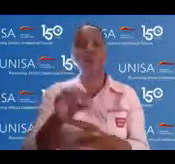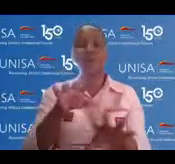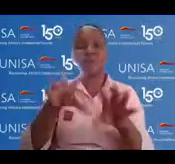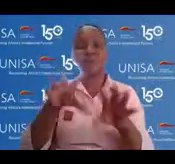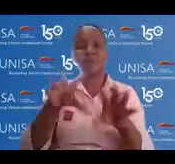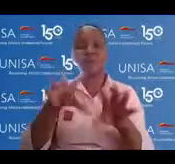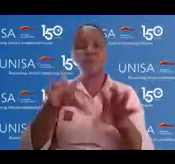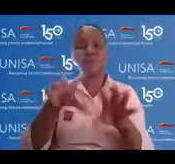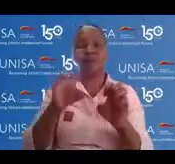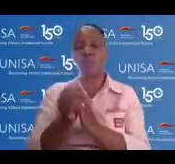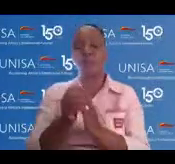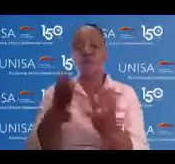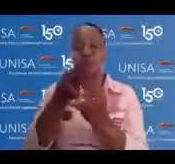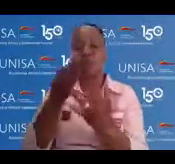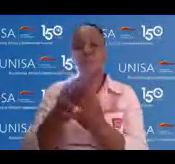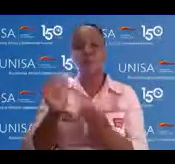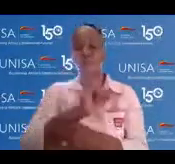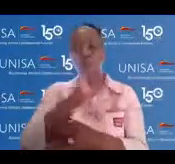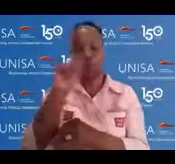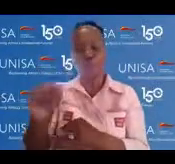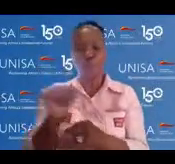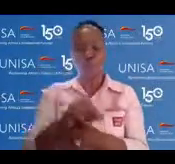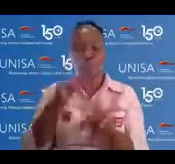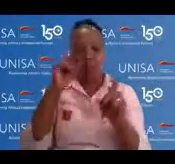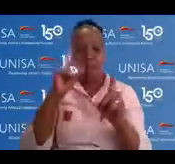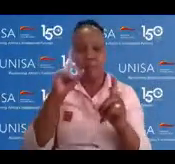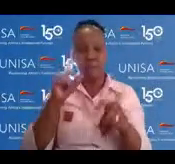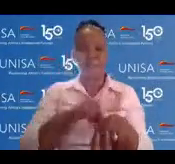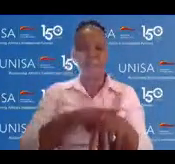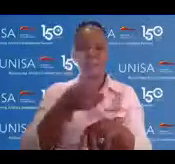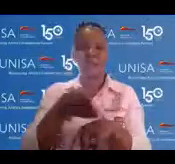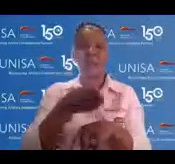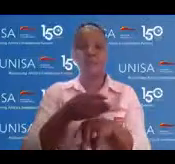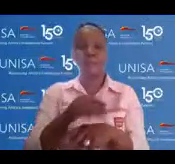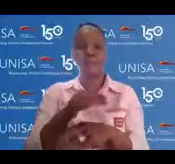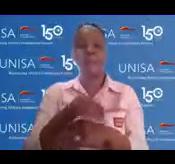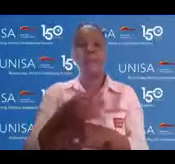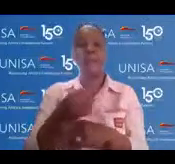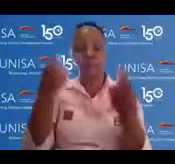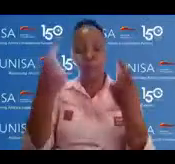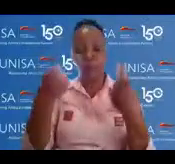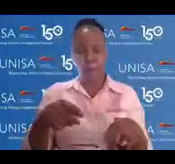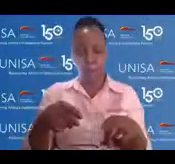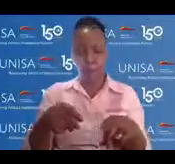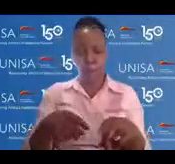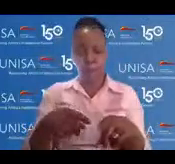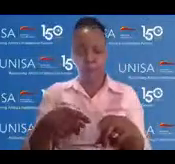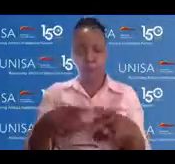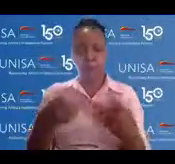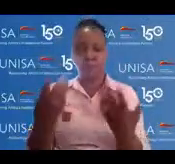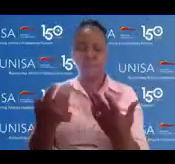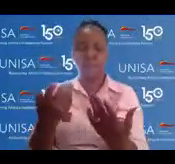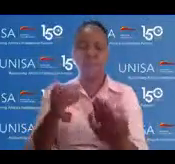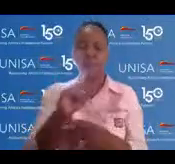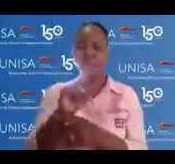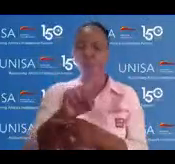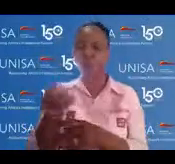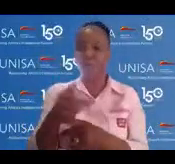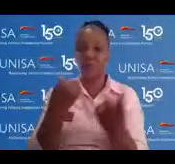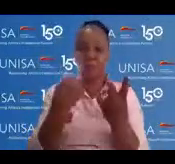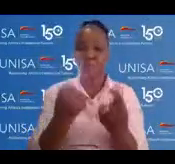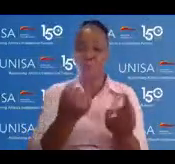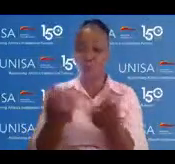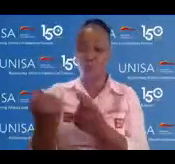camera at this point. So then you're going to have to say allow. But what I want you to do is, as part of your